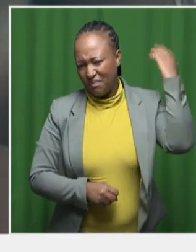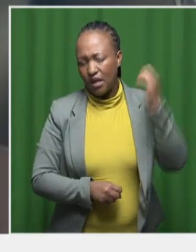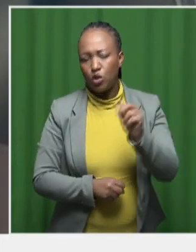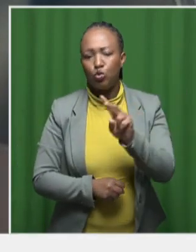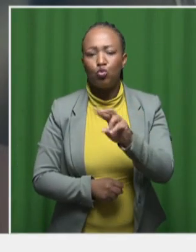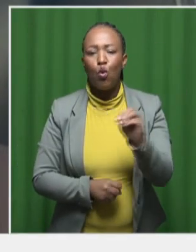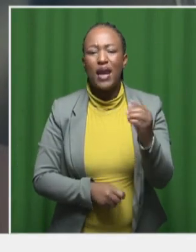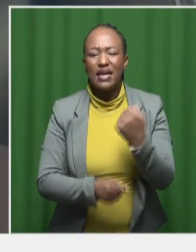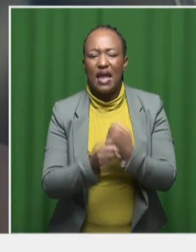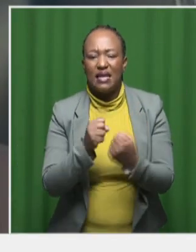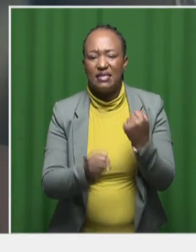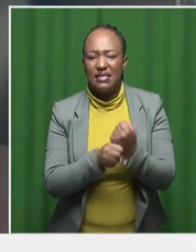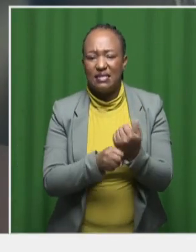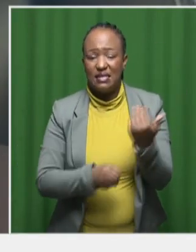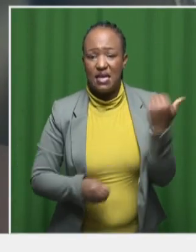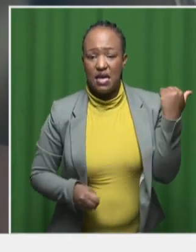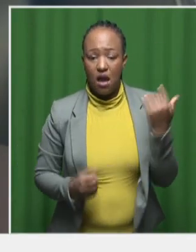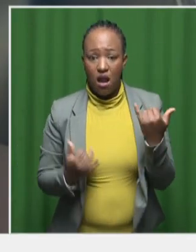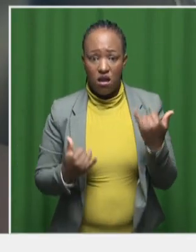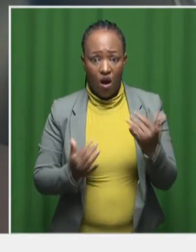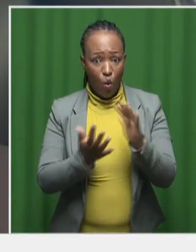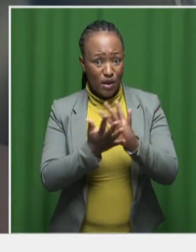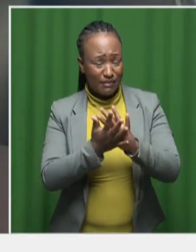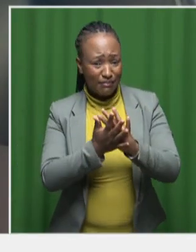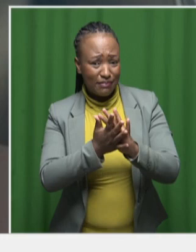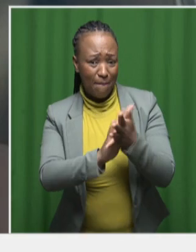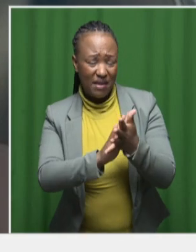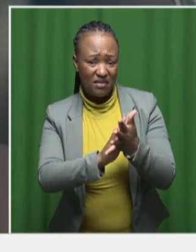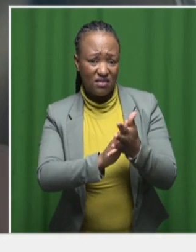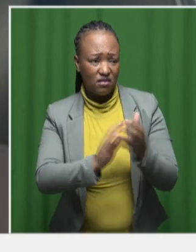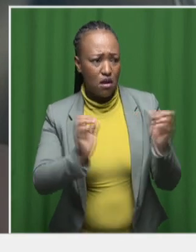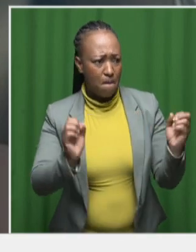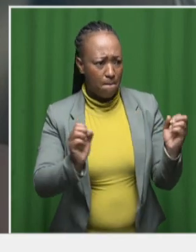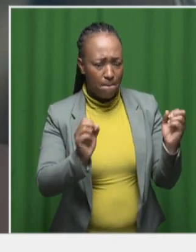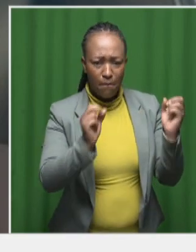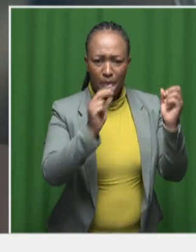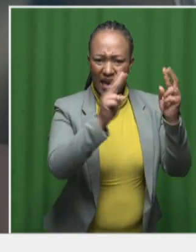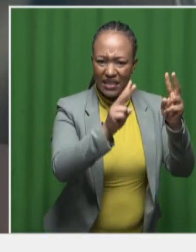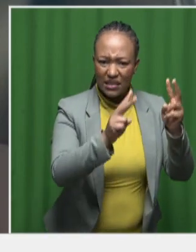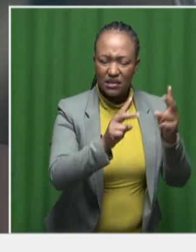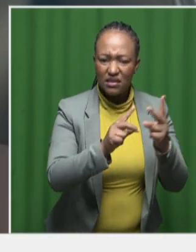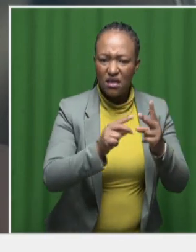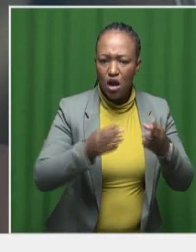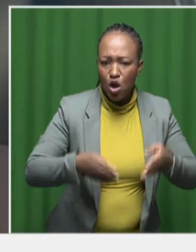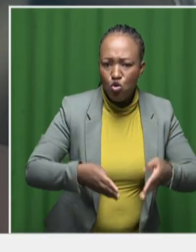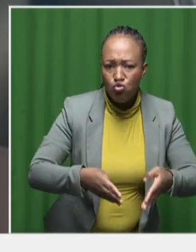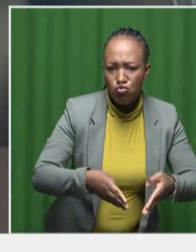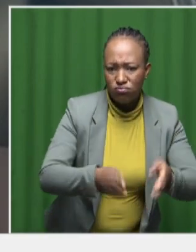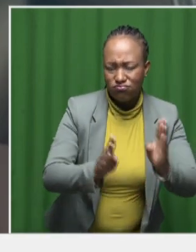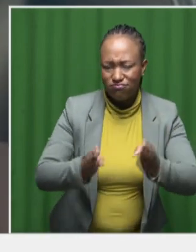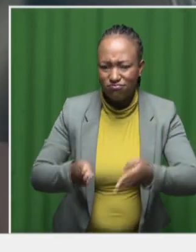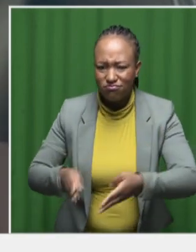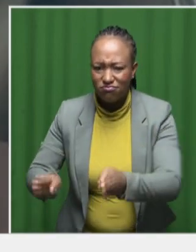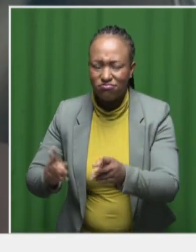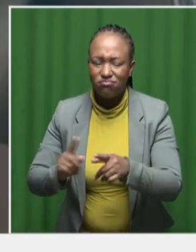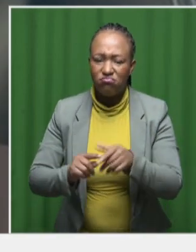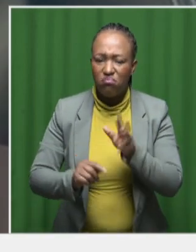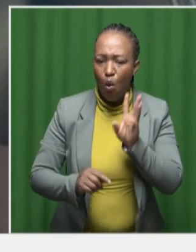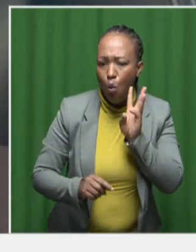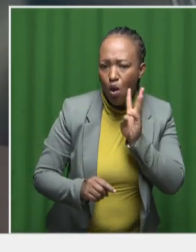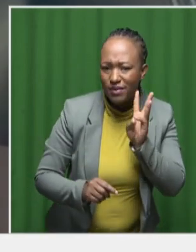the magnitude of damages in our bridges, the roads, water infrastructure,